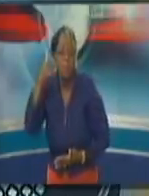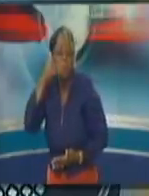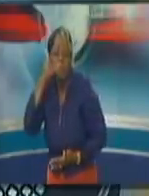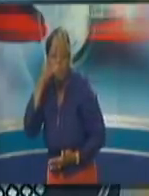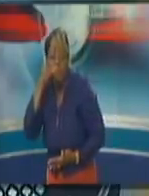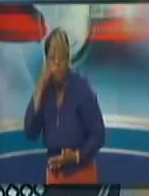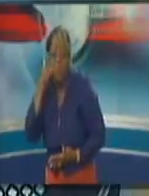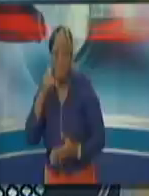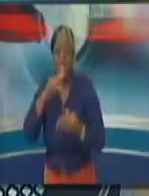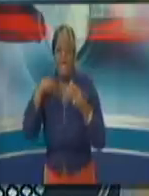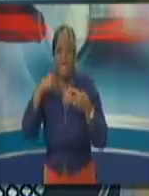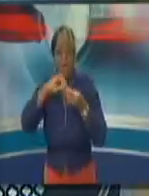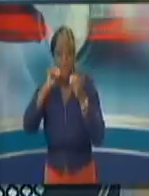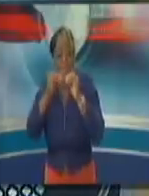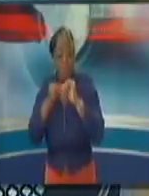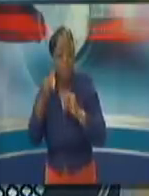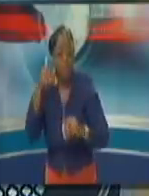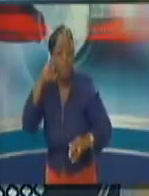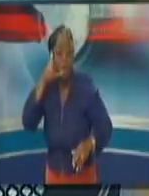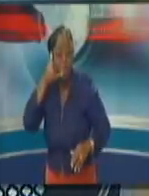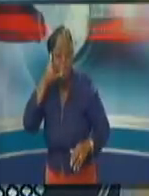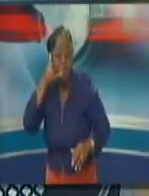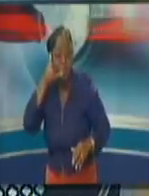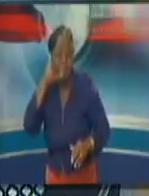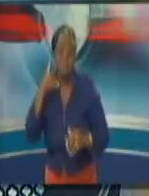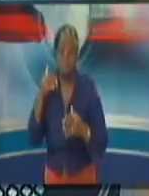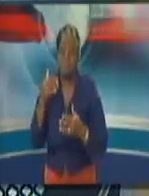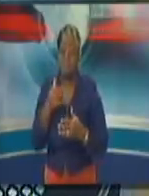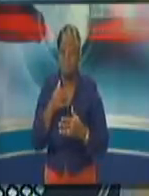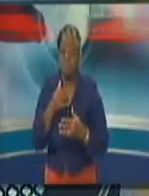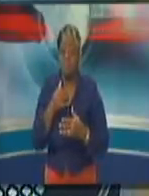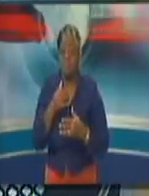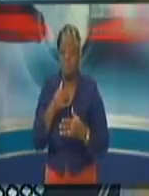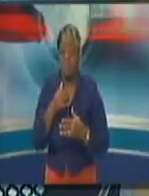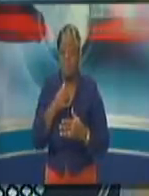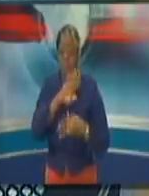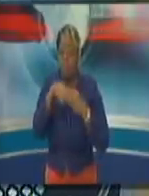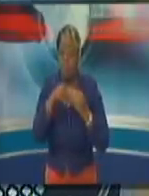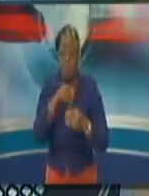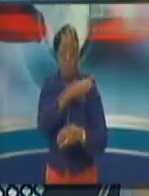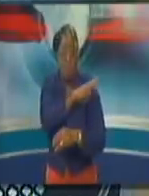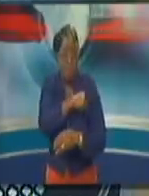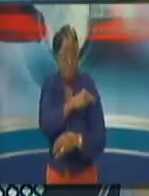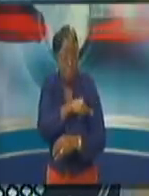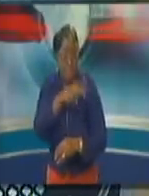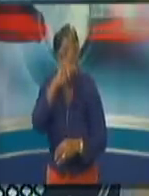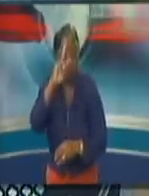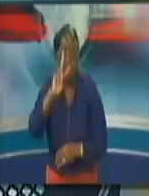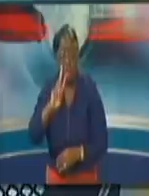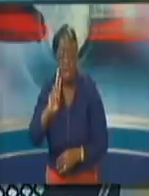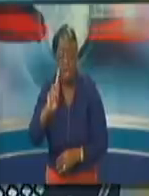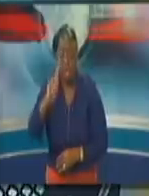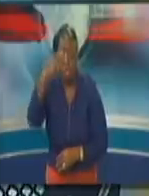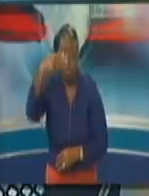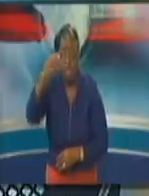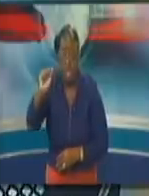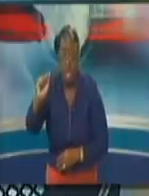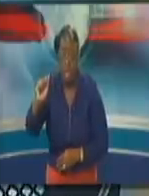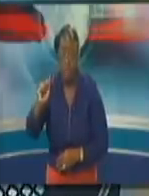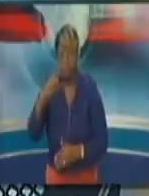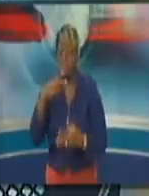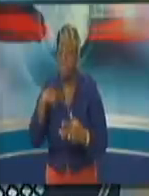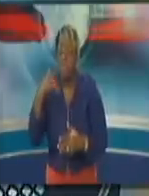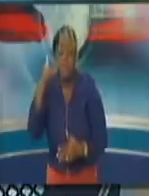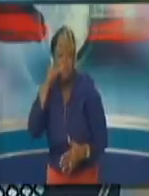there are the numbers for the Regional Health Authority Mental Health Services, and there are also the